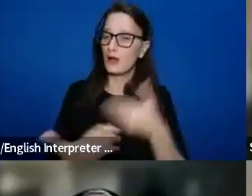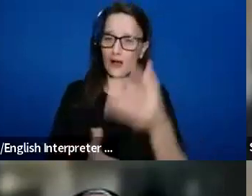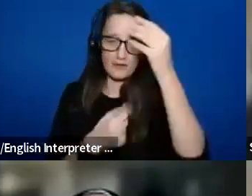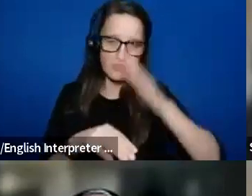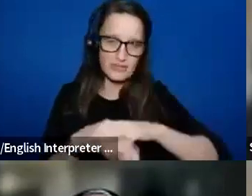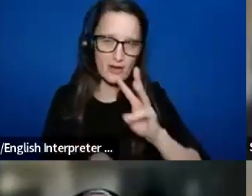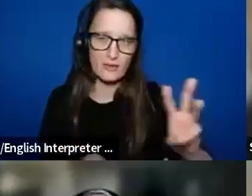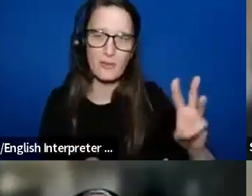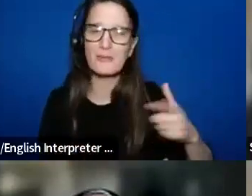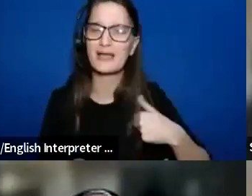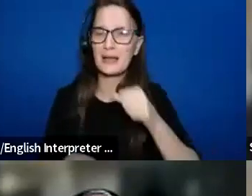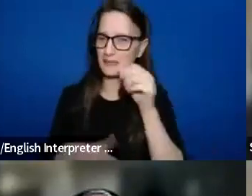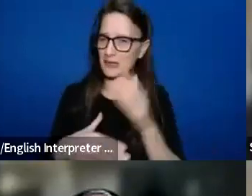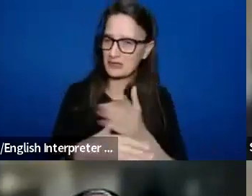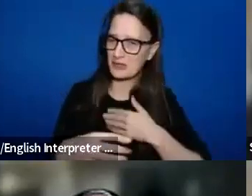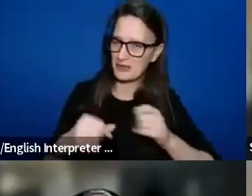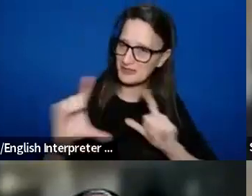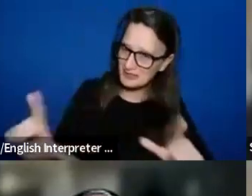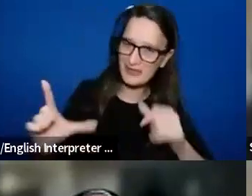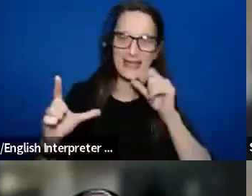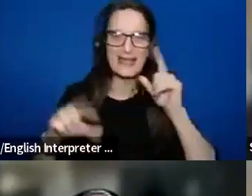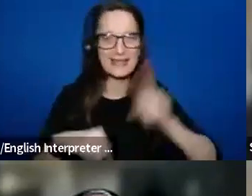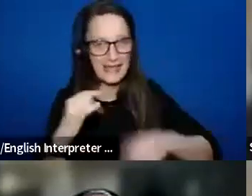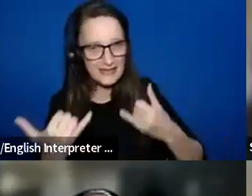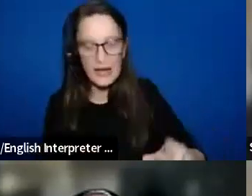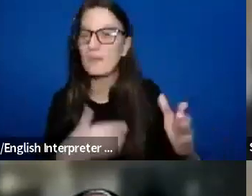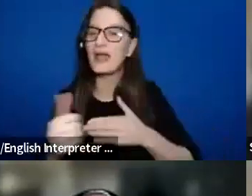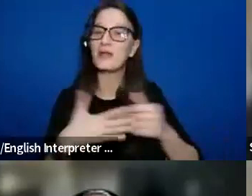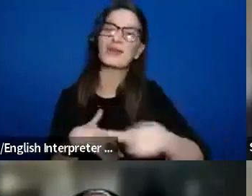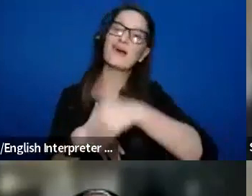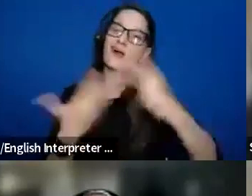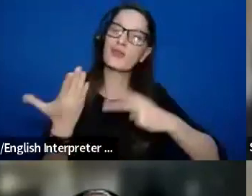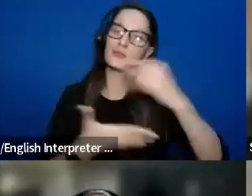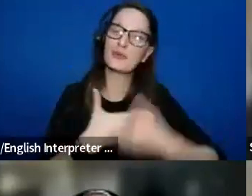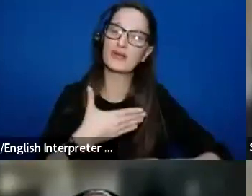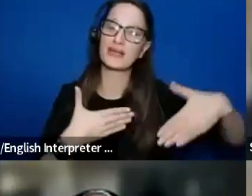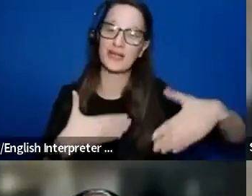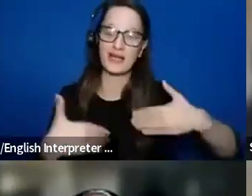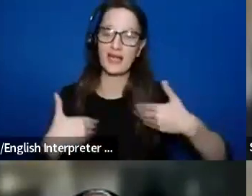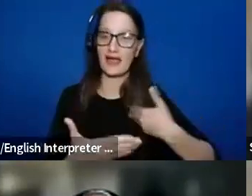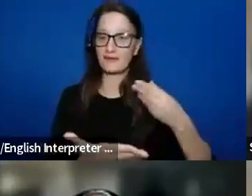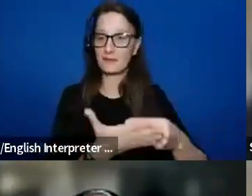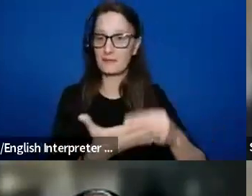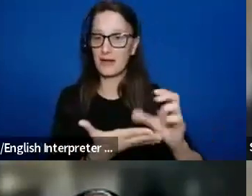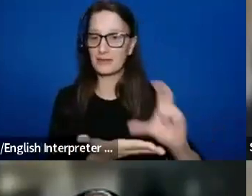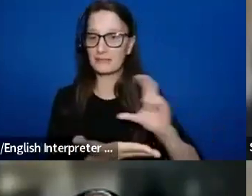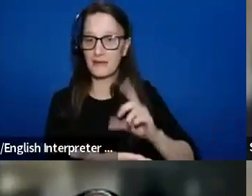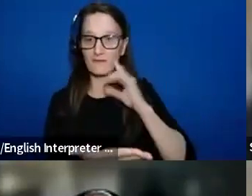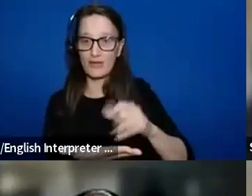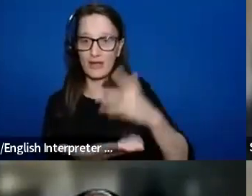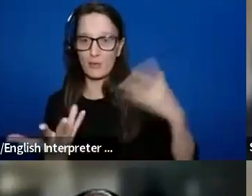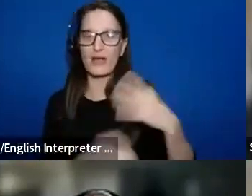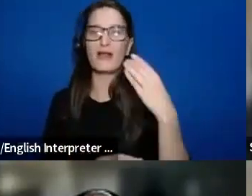my screen, but I don't have the ability to right now. And the other project that we have not yet been able to the award is the